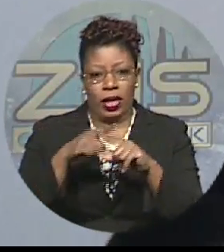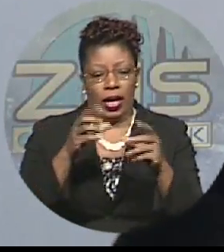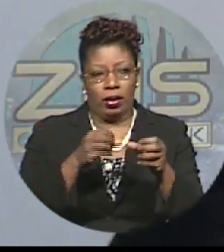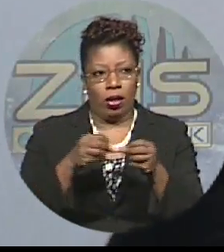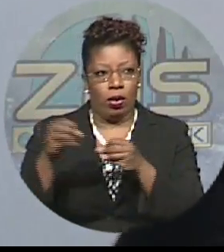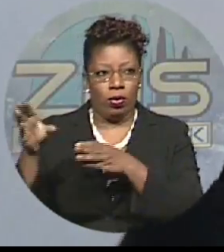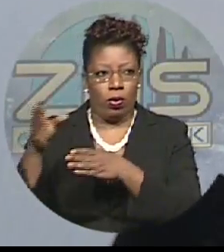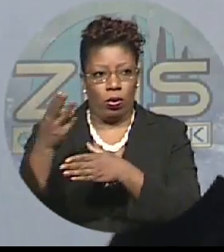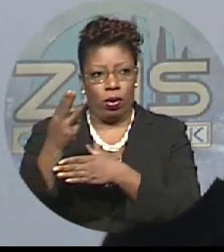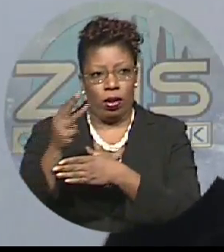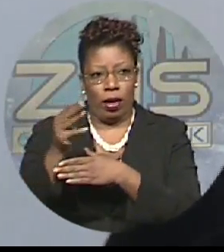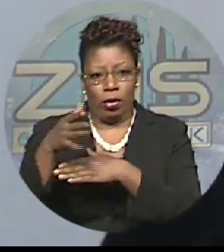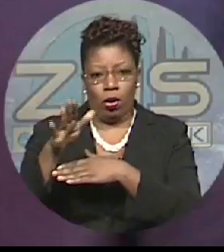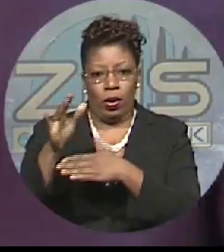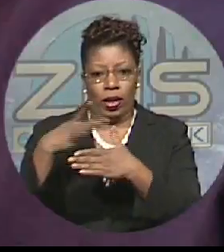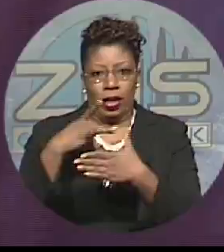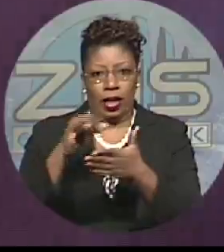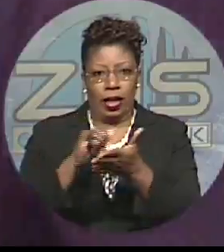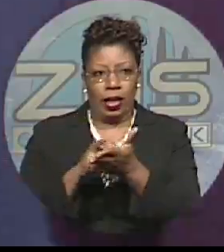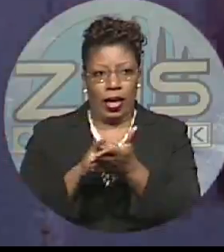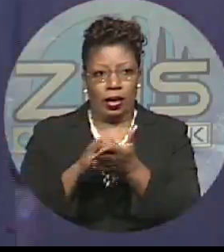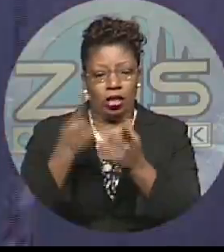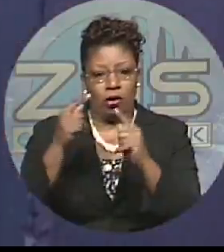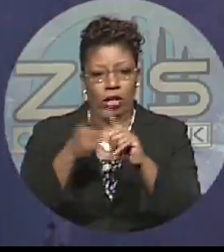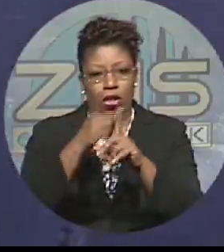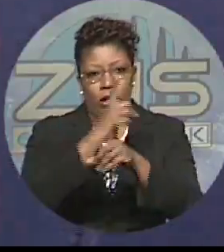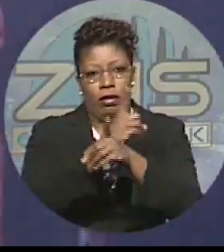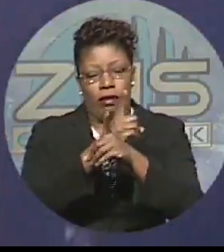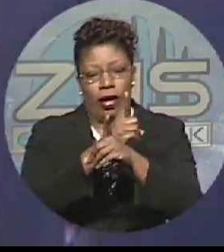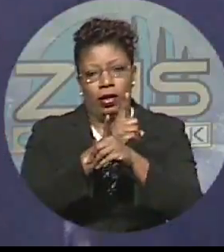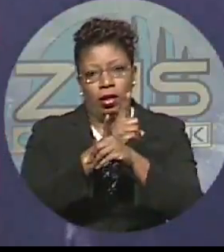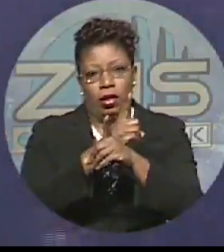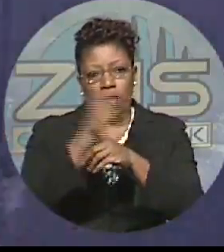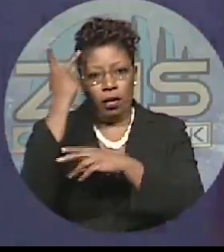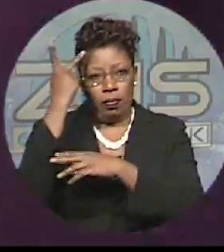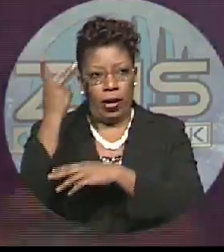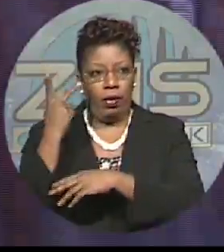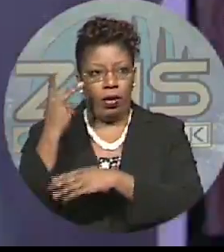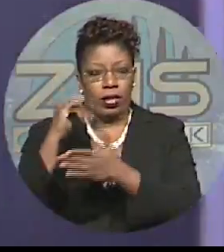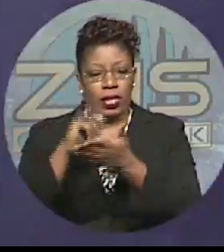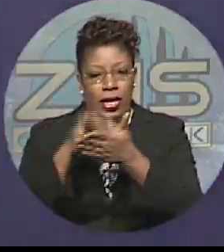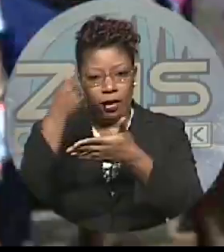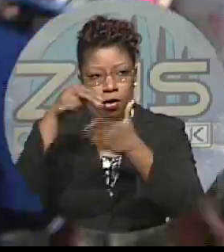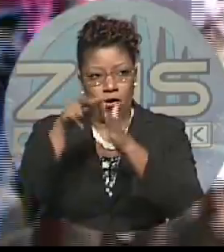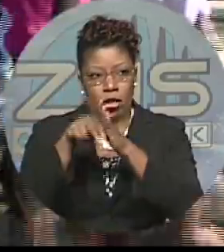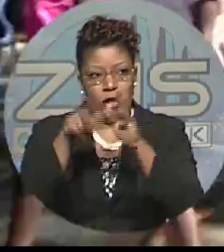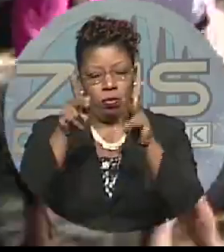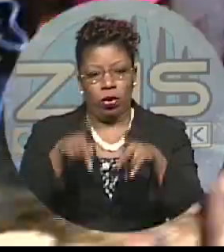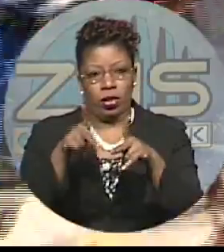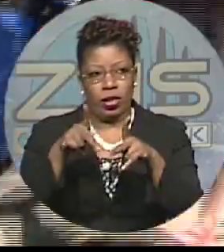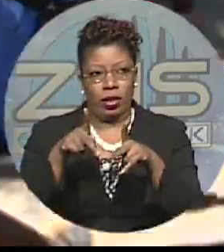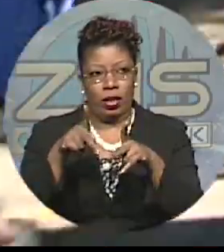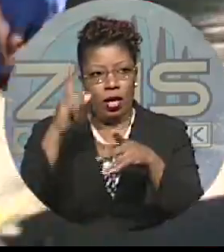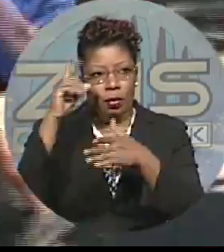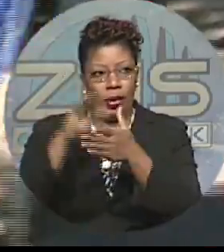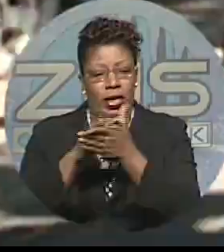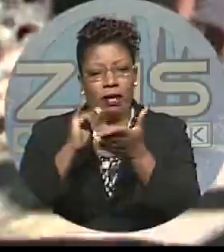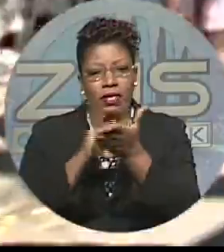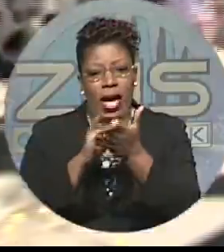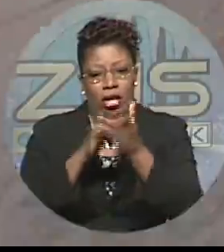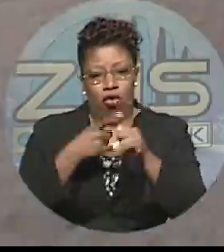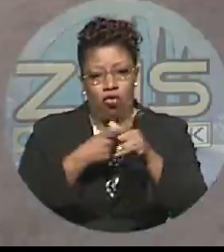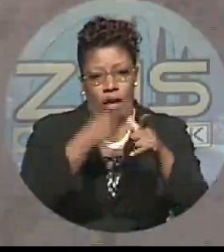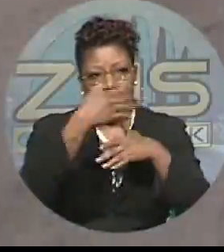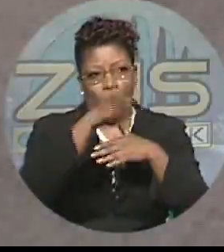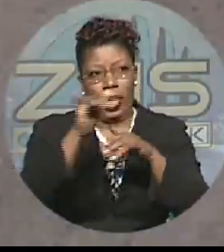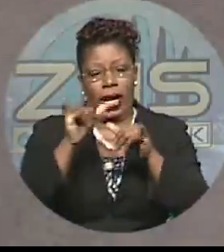them away like that. He tried to defend the parents of those kids that immigration officials believed abandoned them,